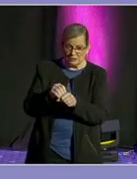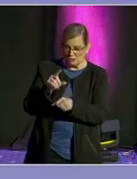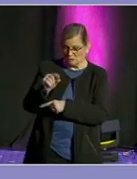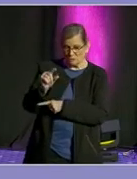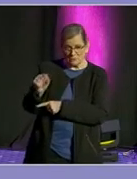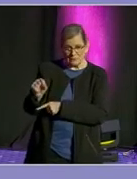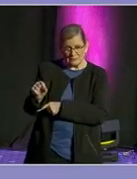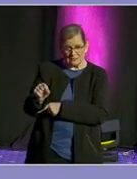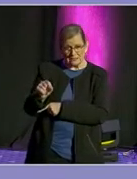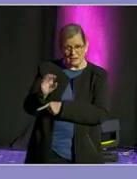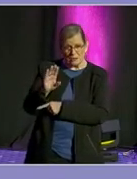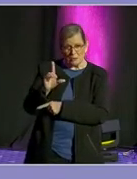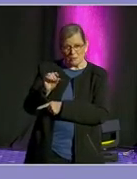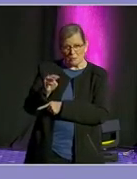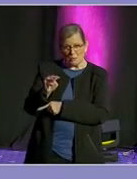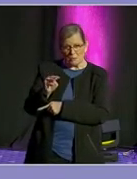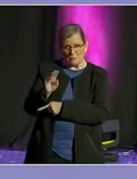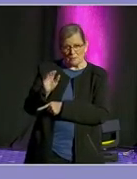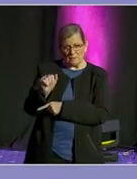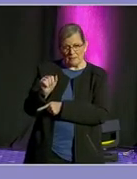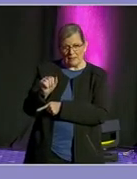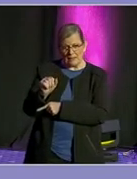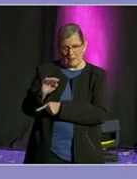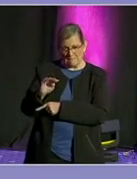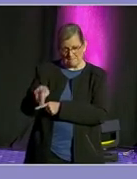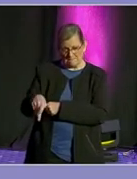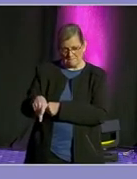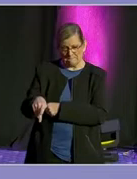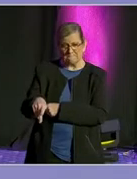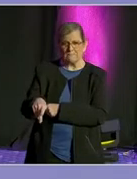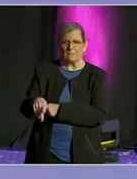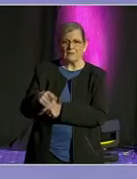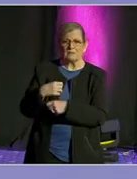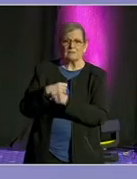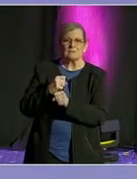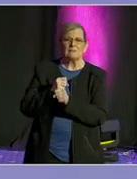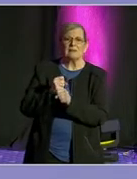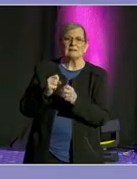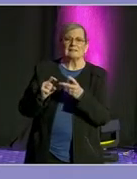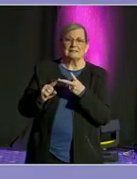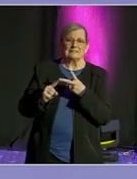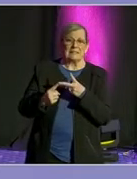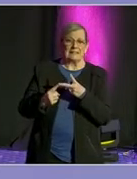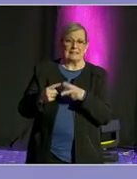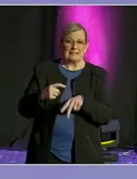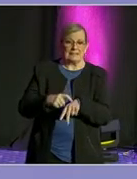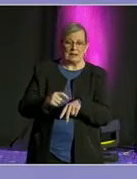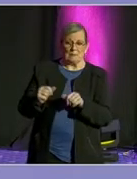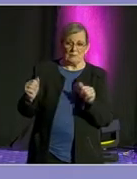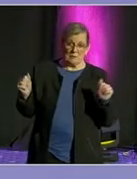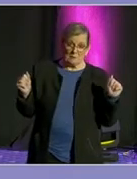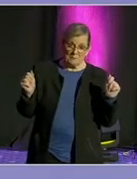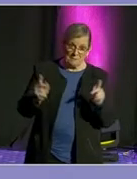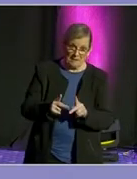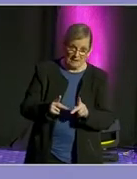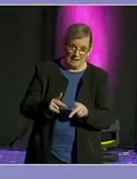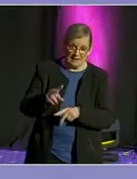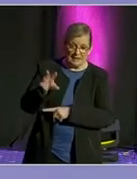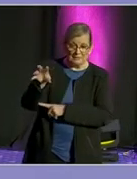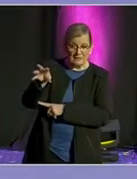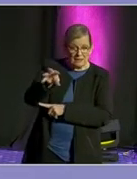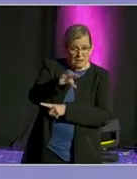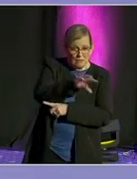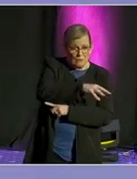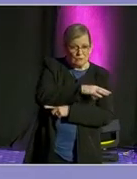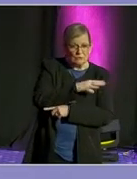BloomCam makes a highly anticipated encore appearance this year. The camera provides a 24/7 live, real-time look